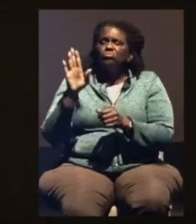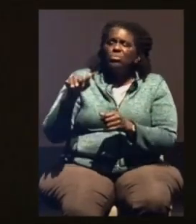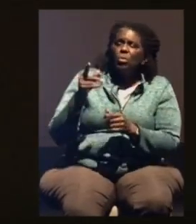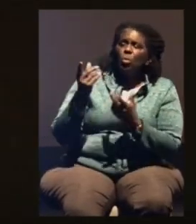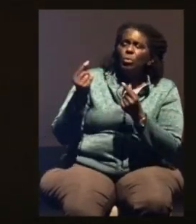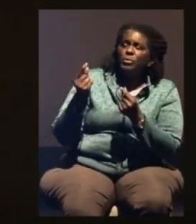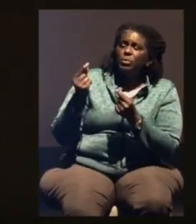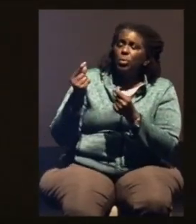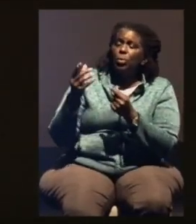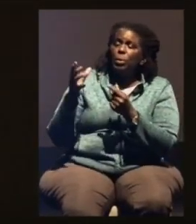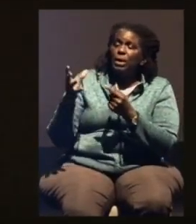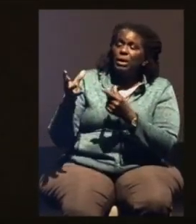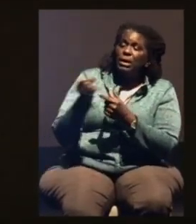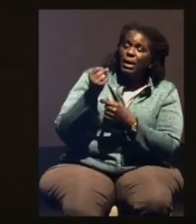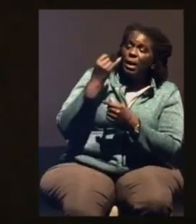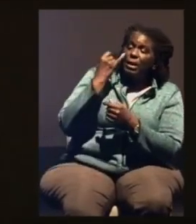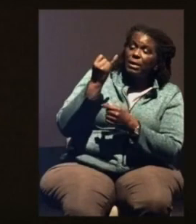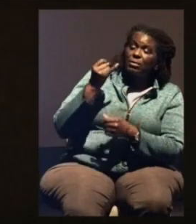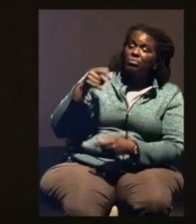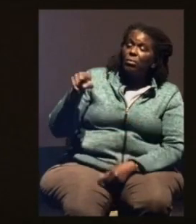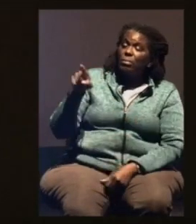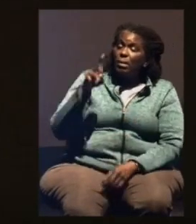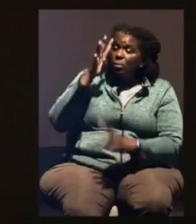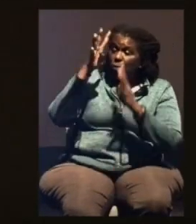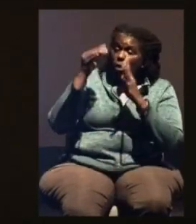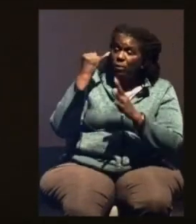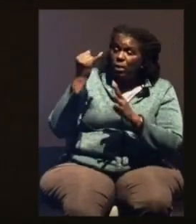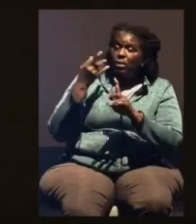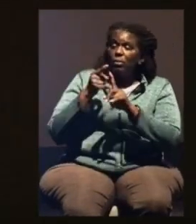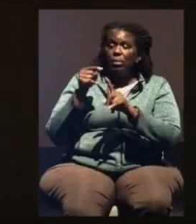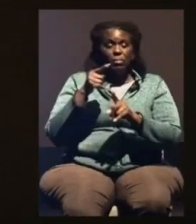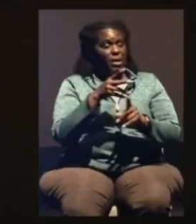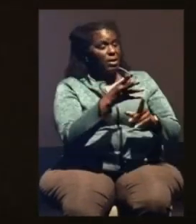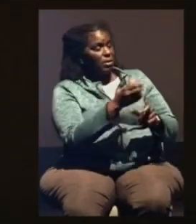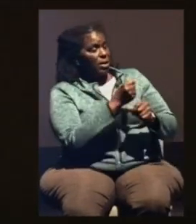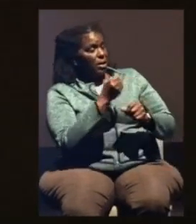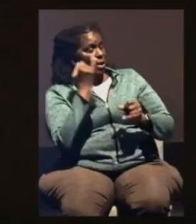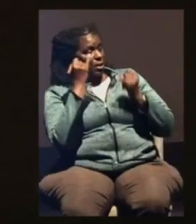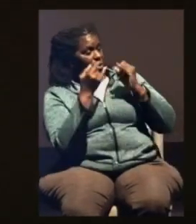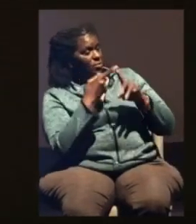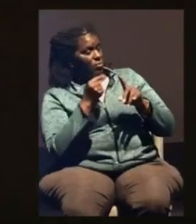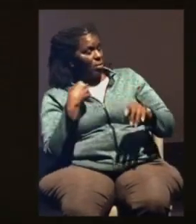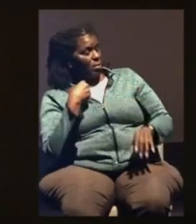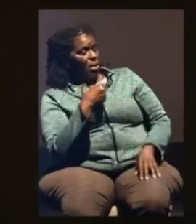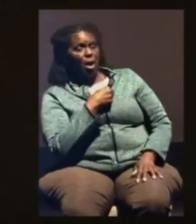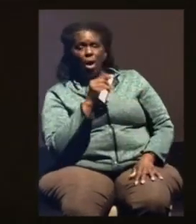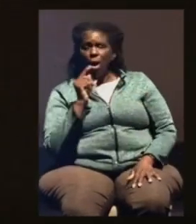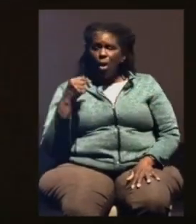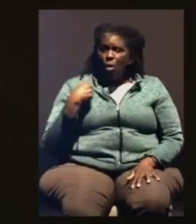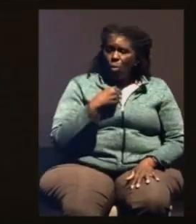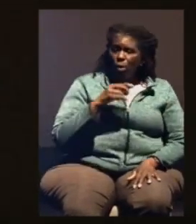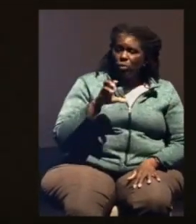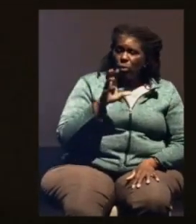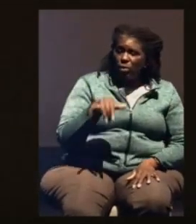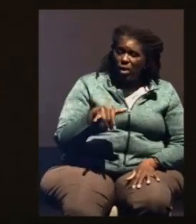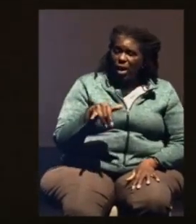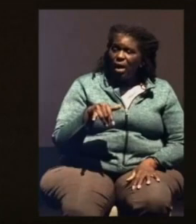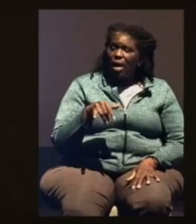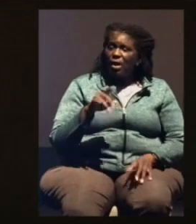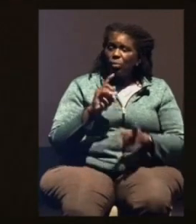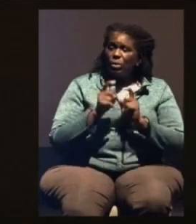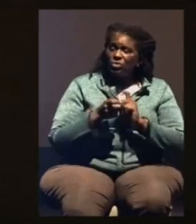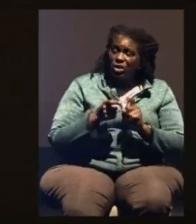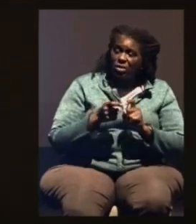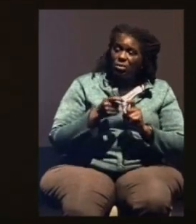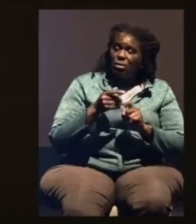get ideas, creative ideas from other programs. We kind of get a sense of pride. We're doing that a little bit in a smarter way than